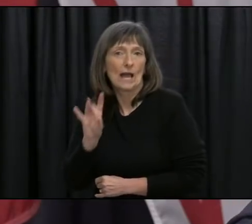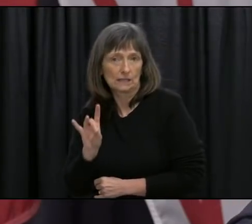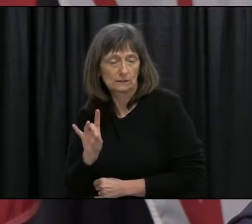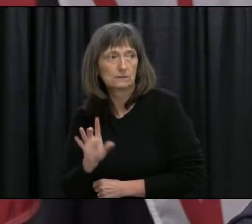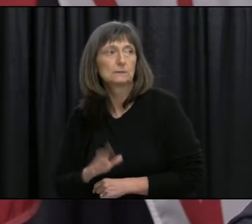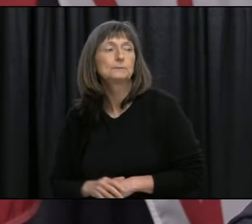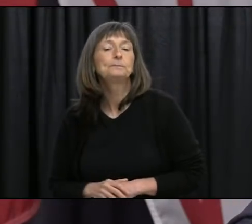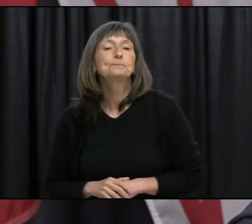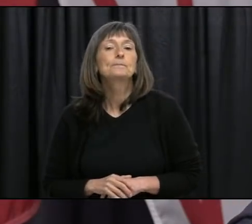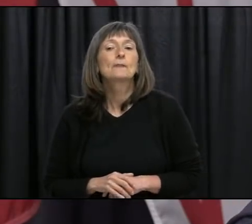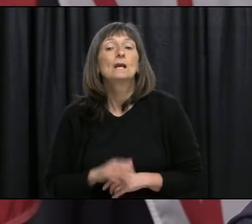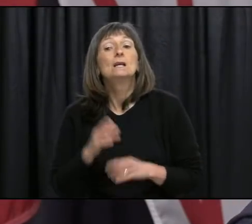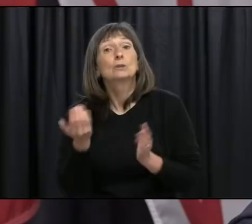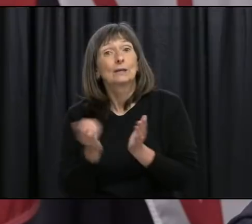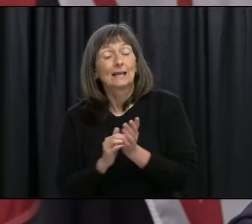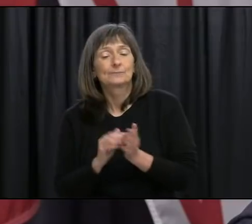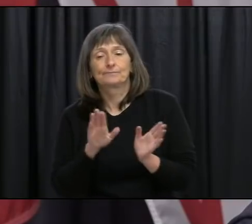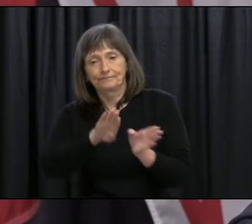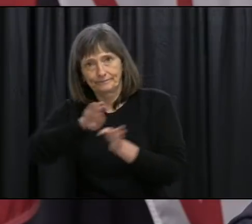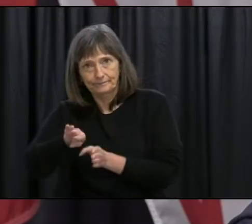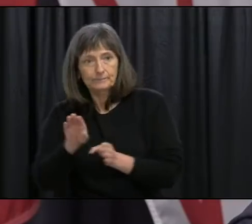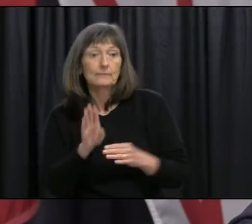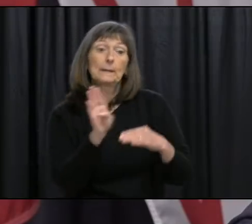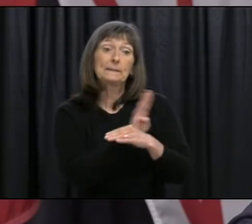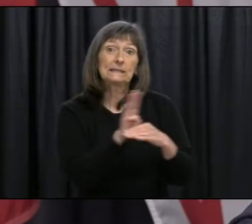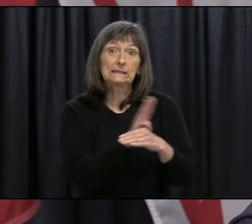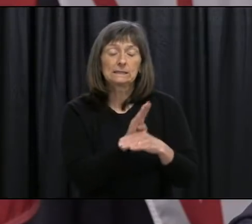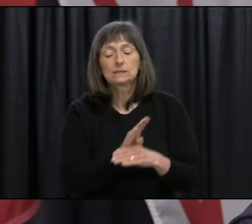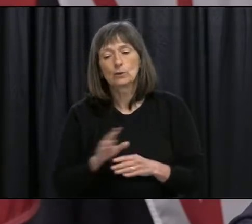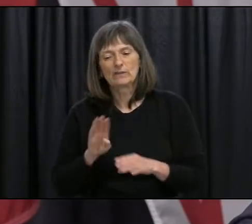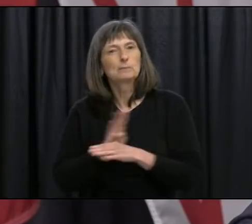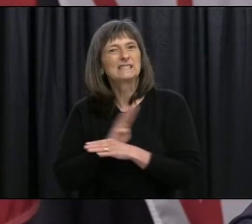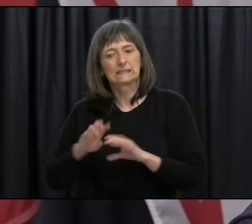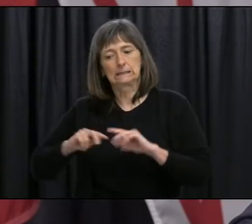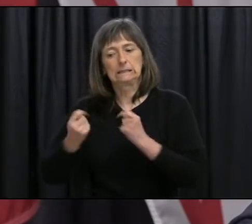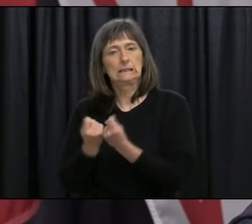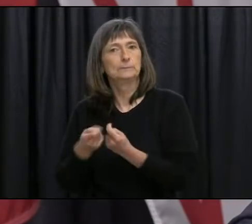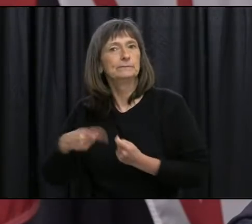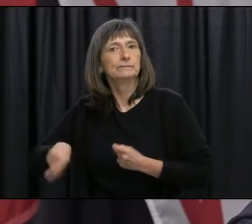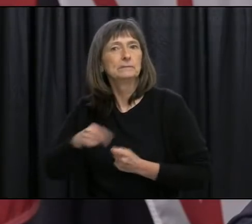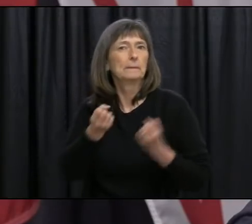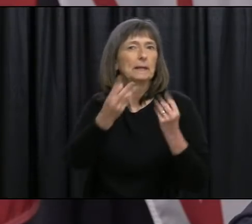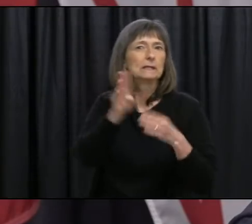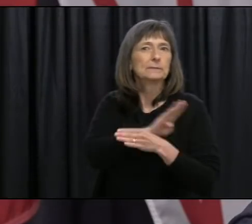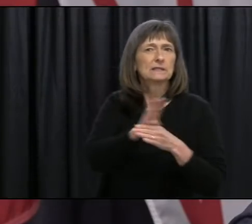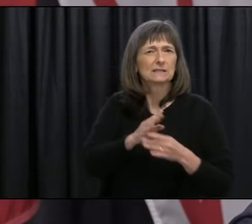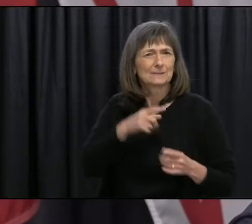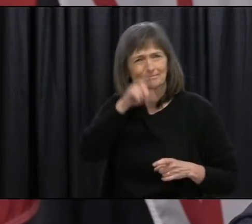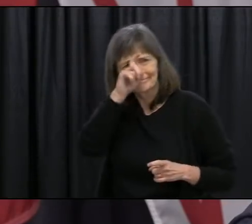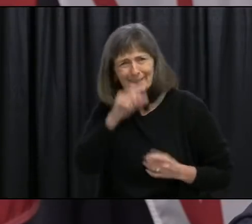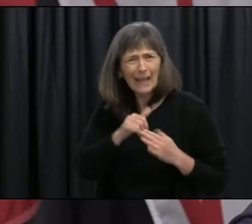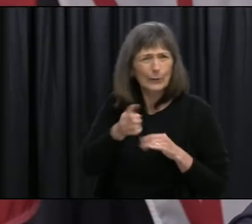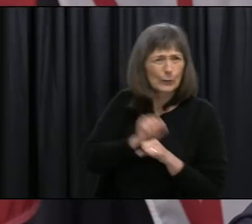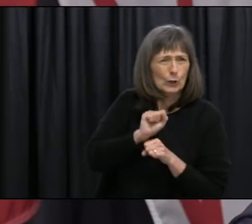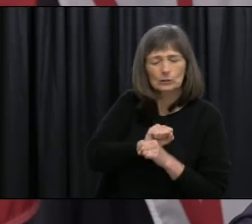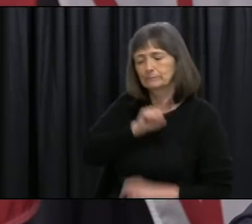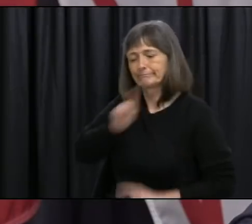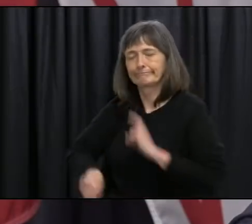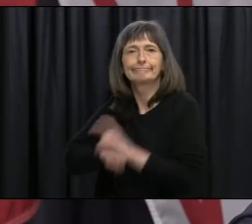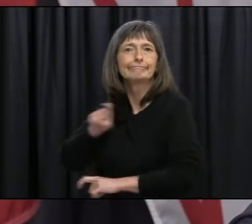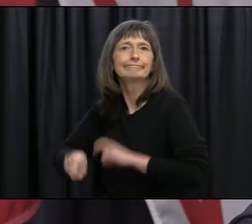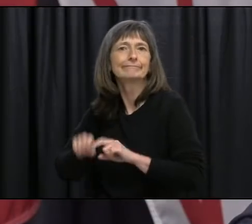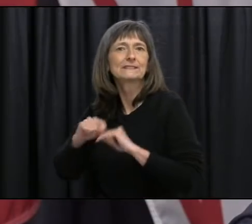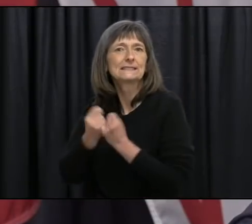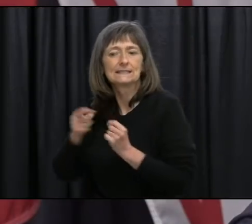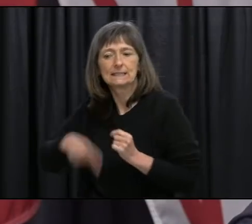our business community, our business response team is a team that many people are relying on, and they help businesses navigate through the